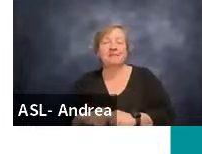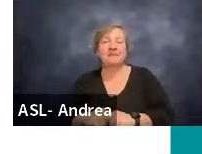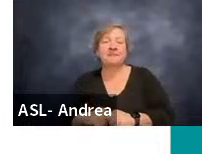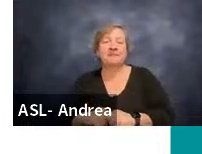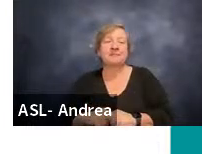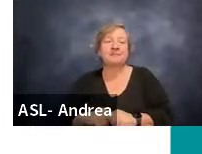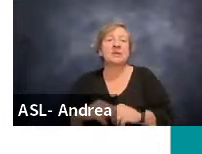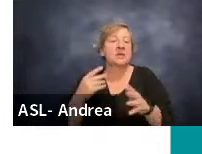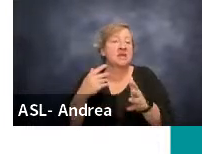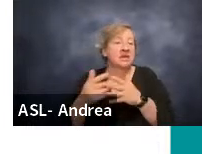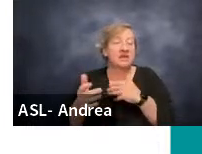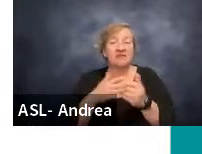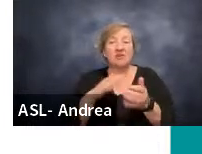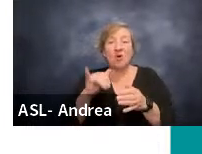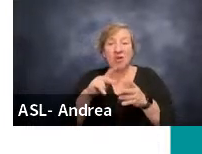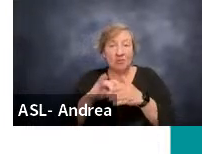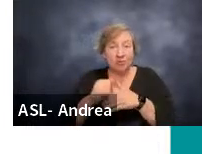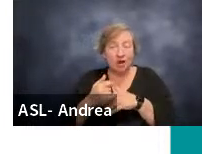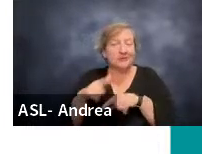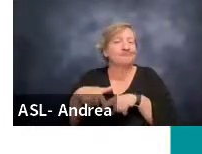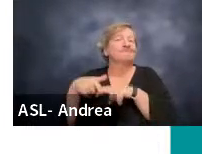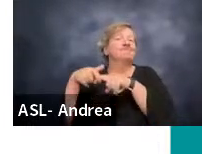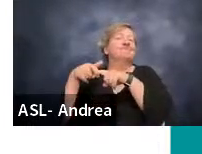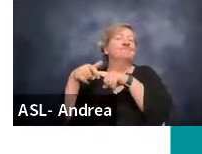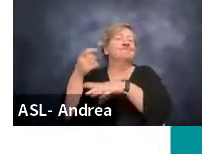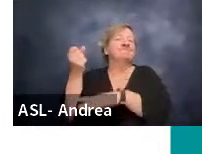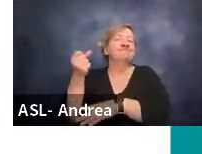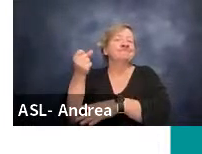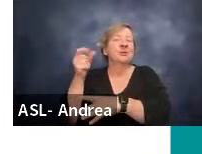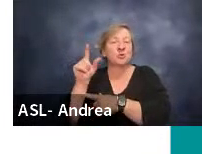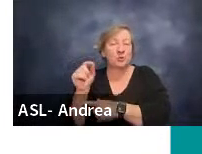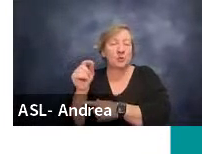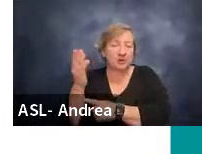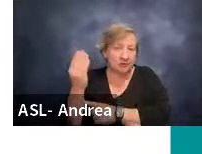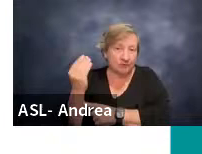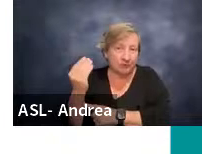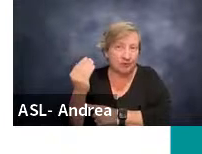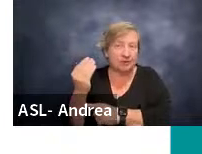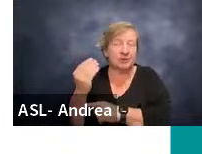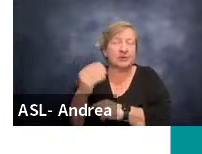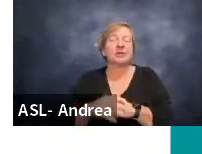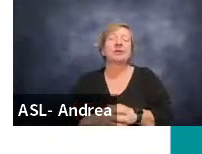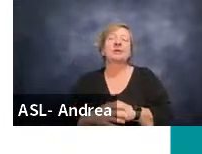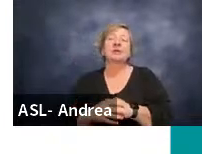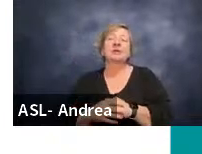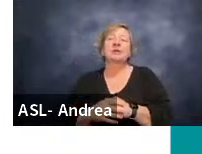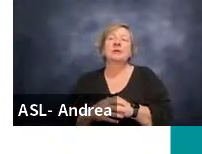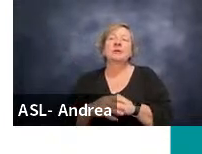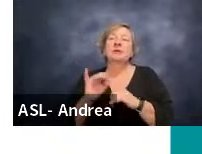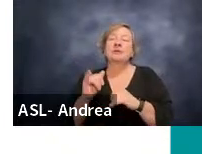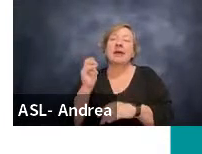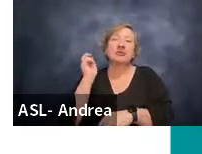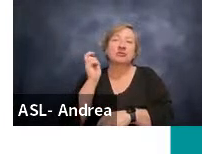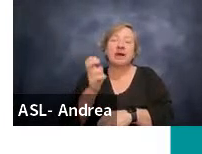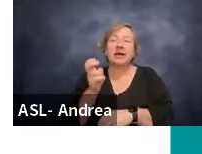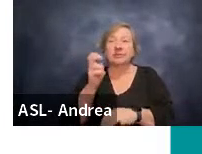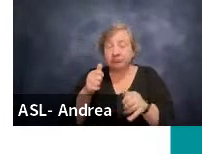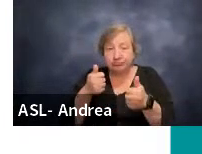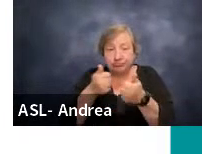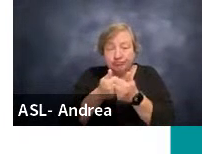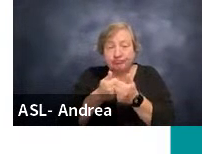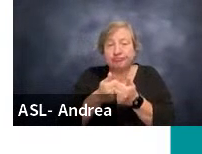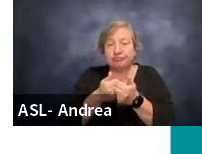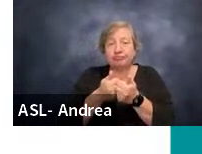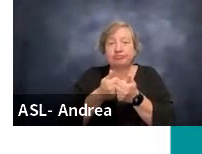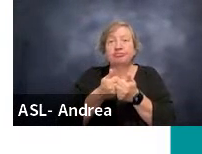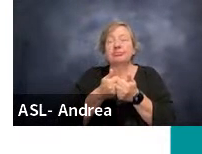And even though that project was suspended in 2014, the transportation challenges that